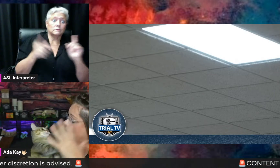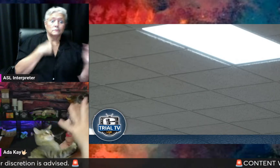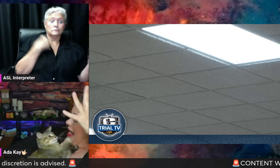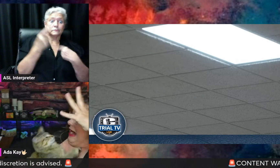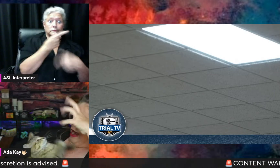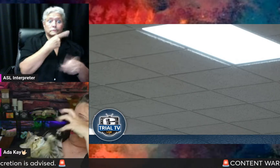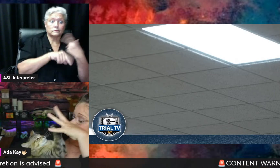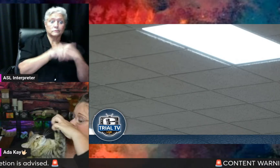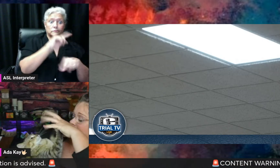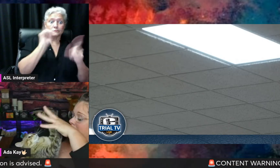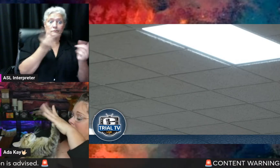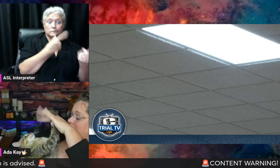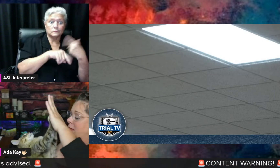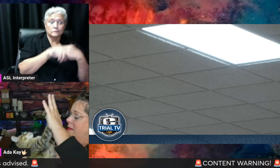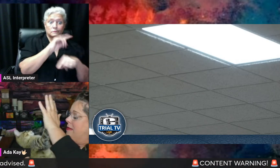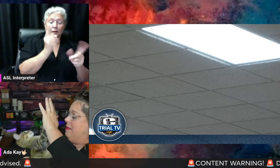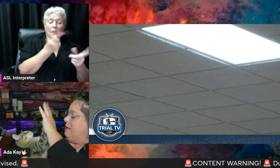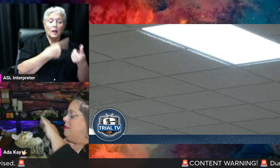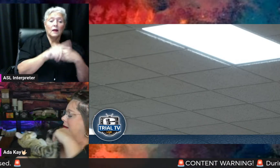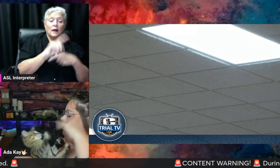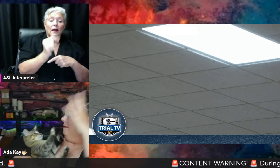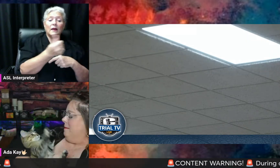like